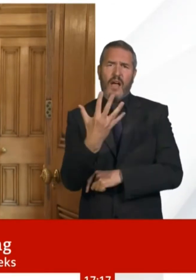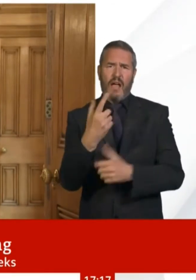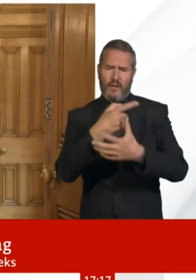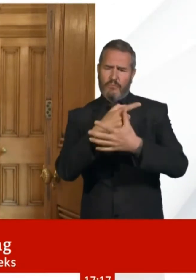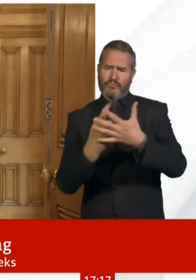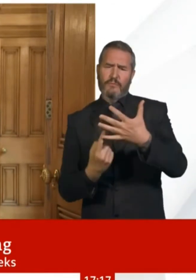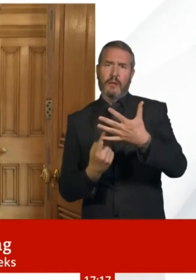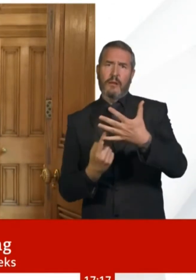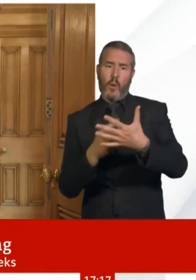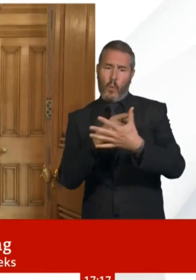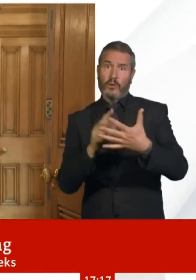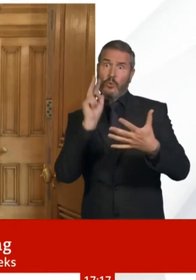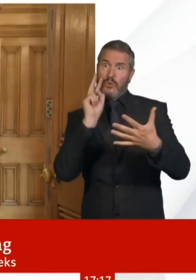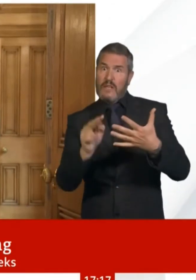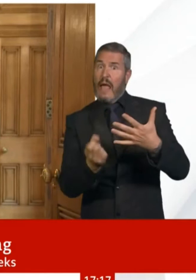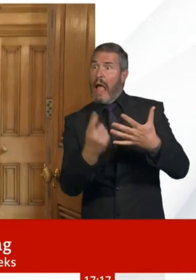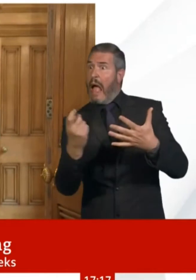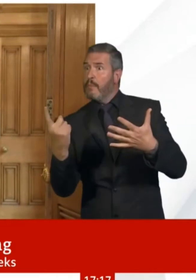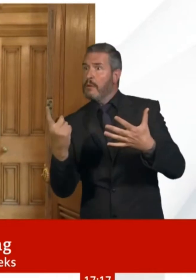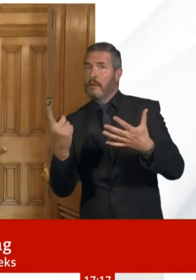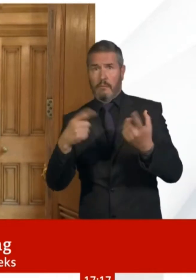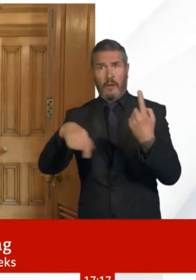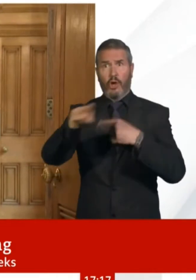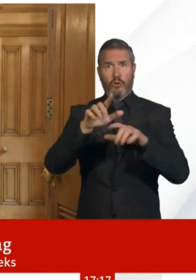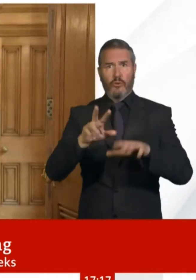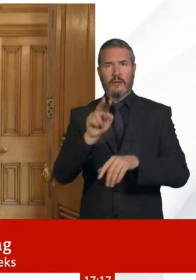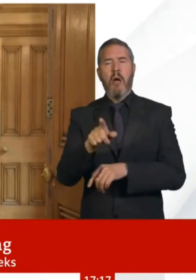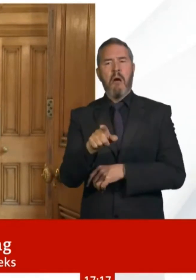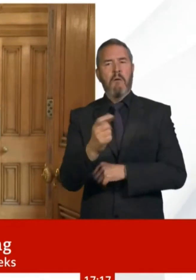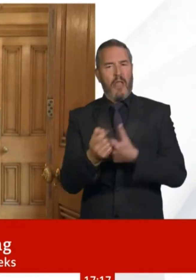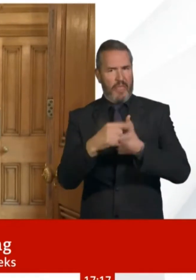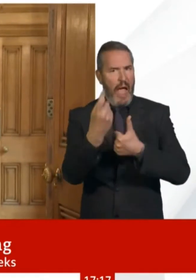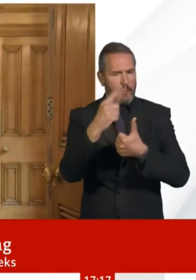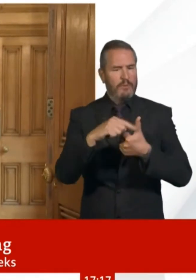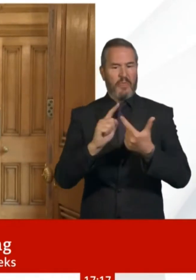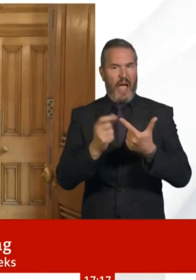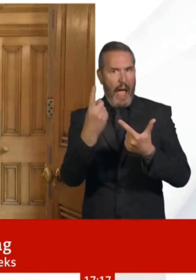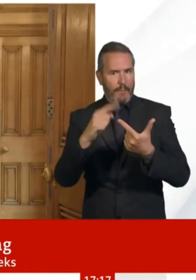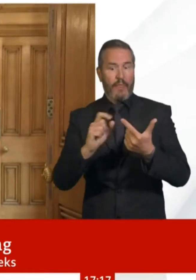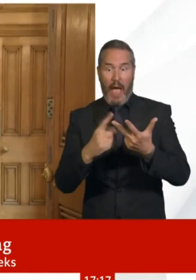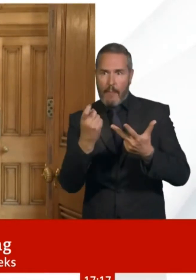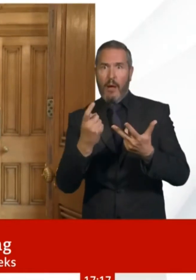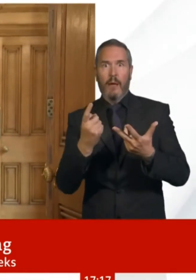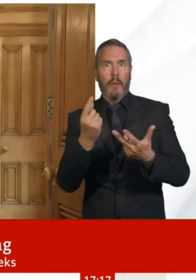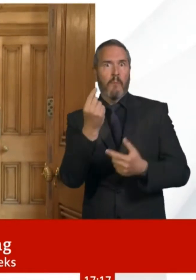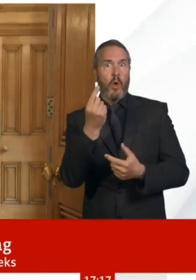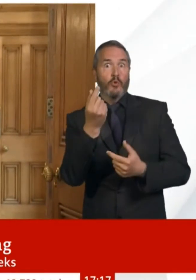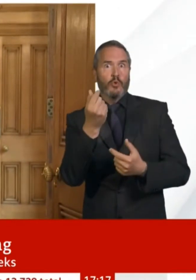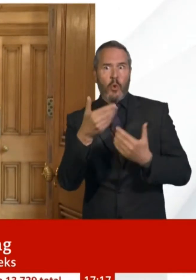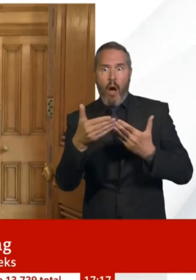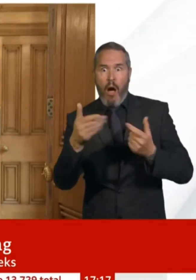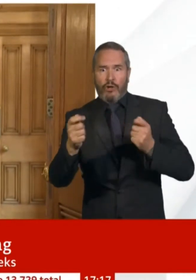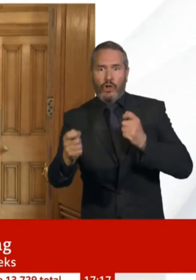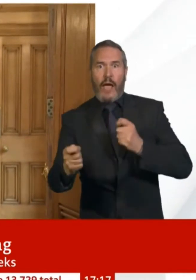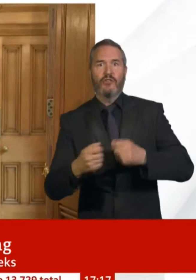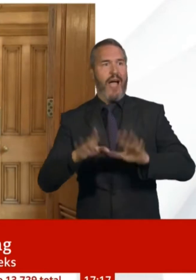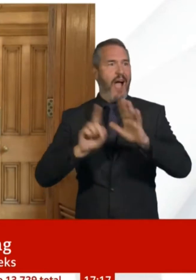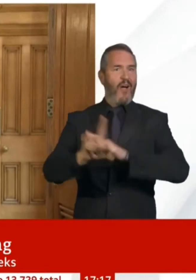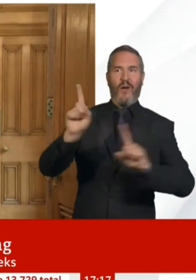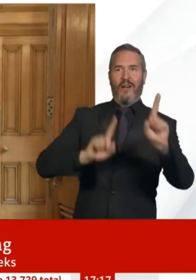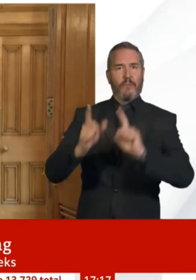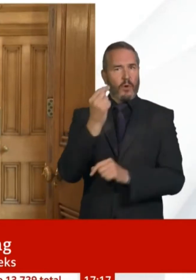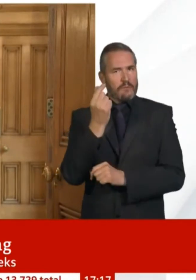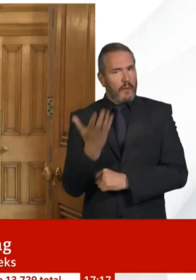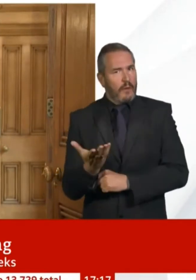5 principles that can give, I think, a bit of hope to the country, and also to say, come on, we've got to keep this up. What you're doing is working. I think we can see the signs of